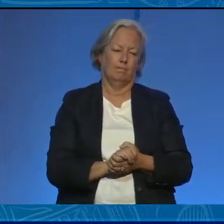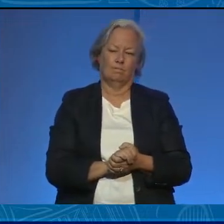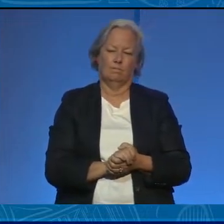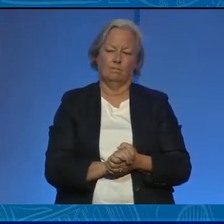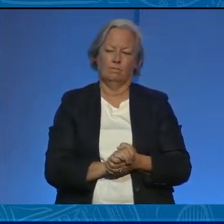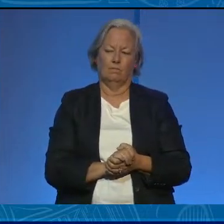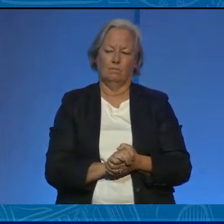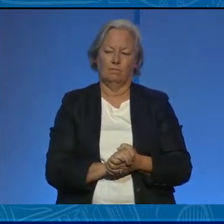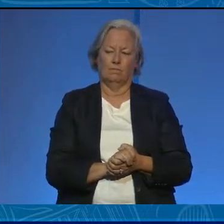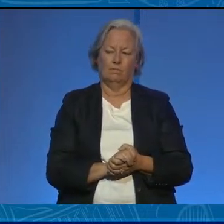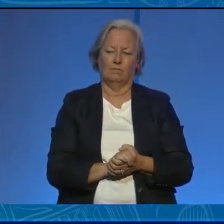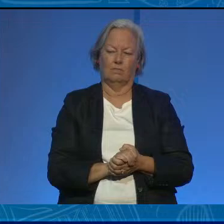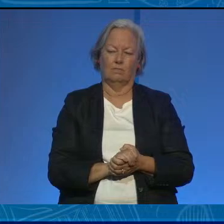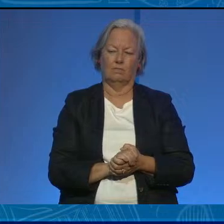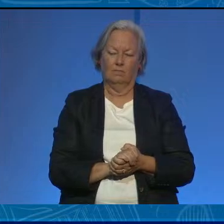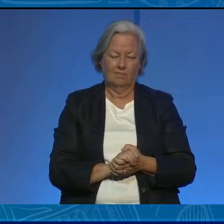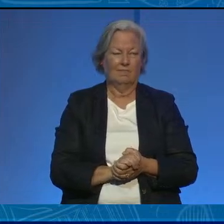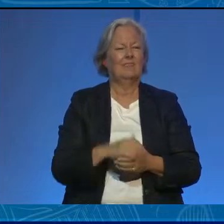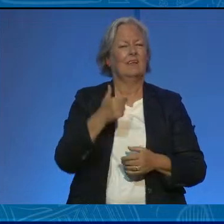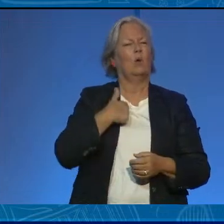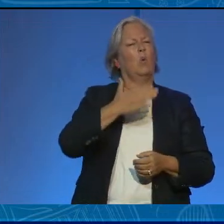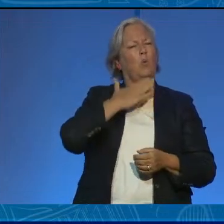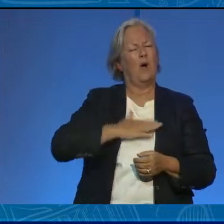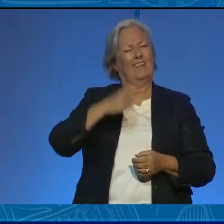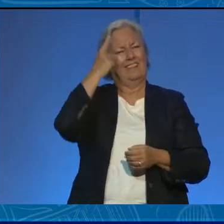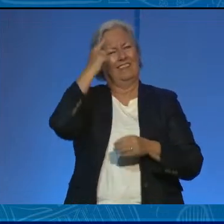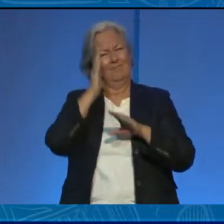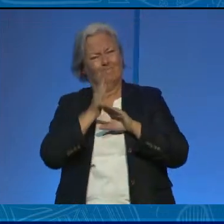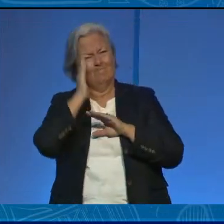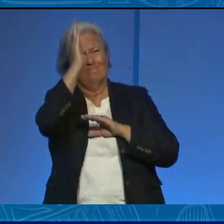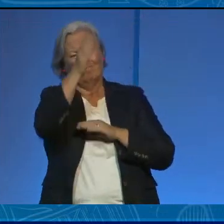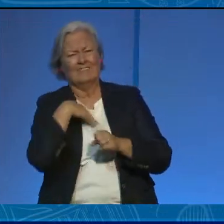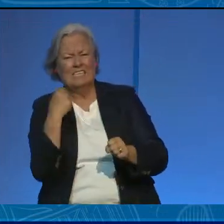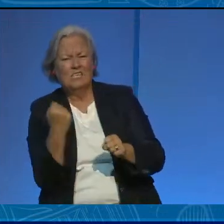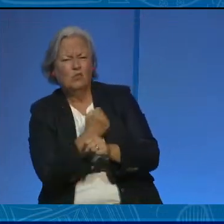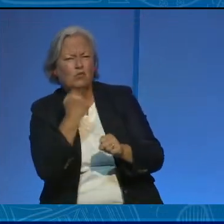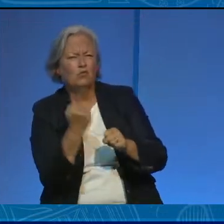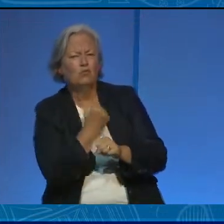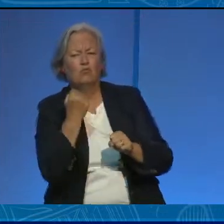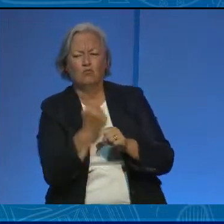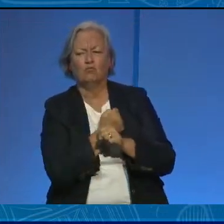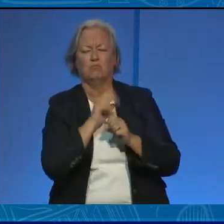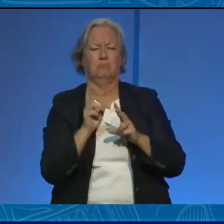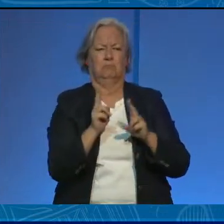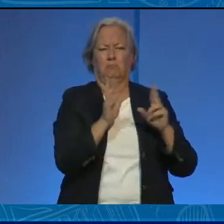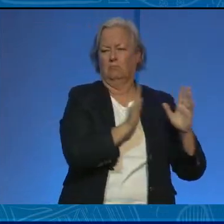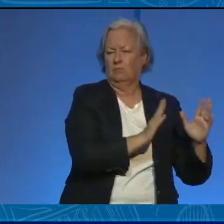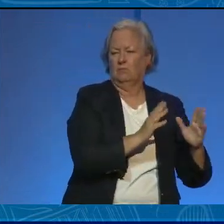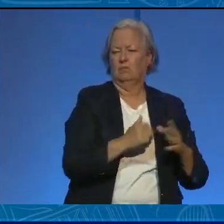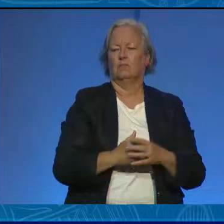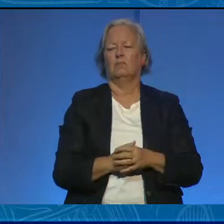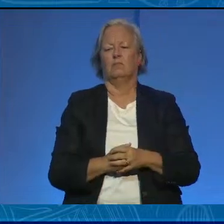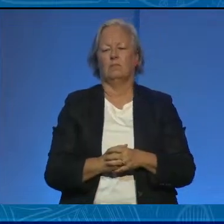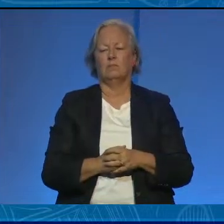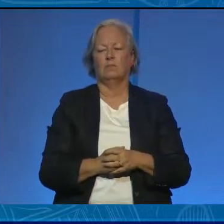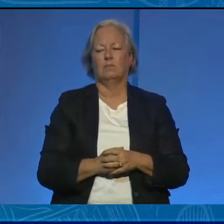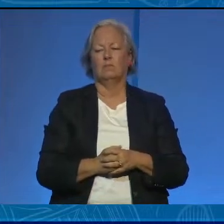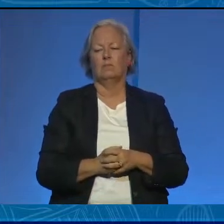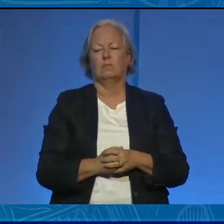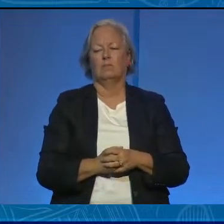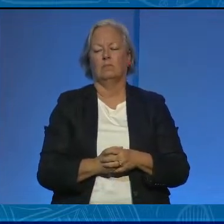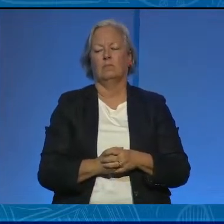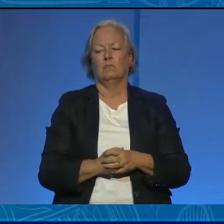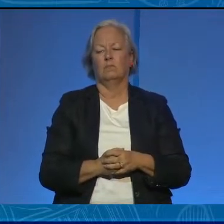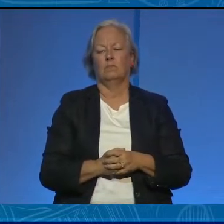need to create warm shelters. We do a lot of risk reductions and we have a lot of training curriculum and content. ADPC